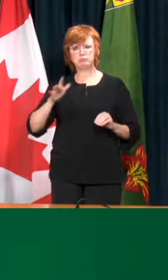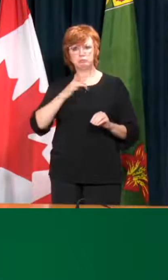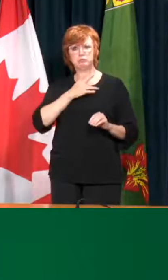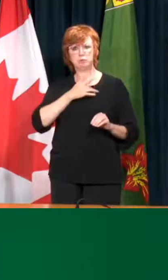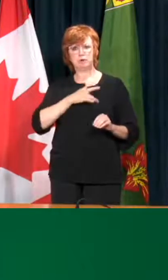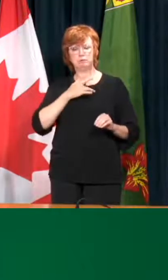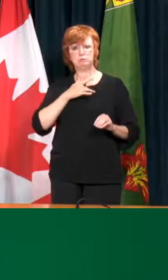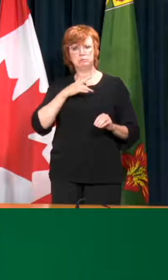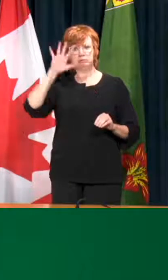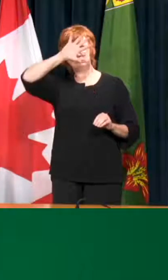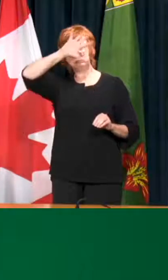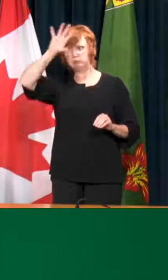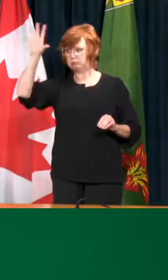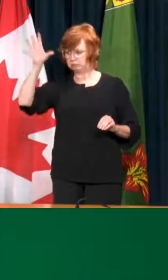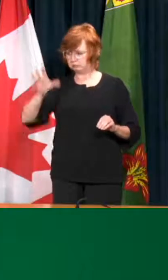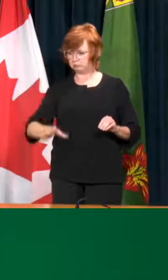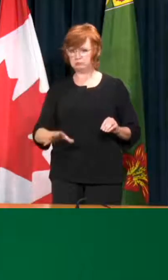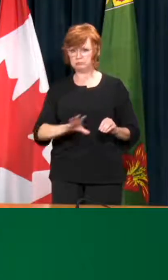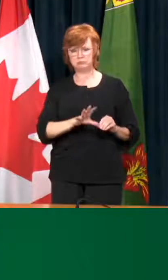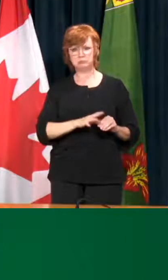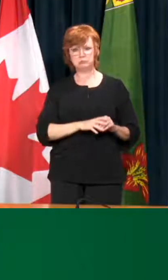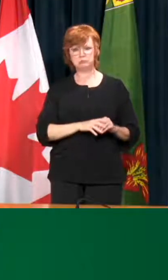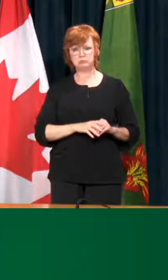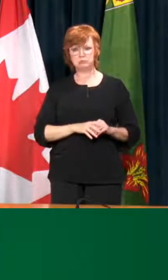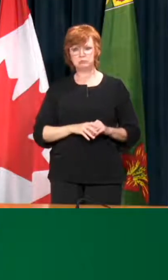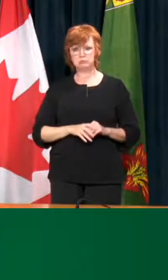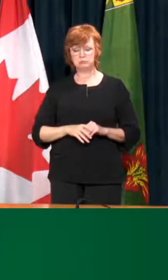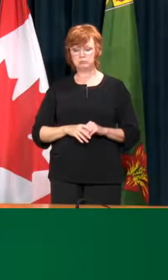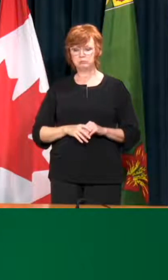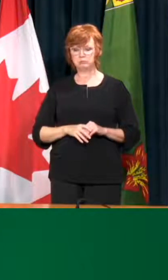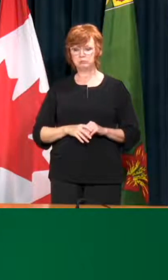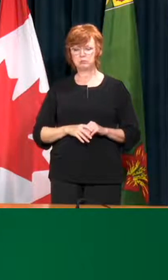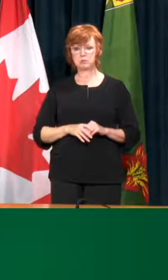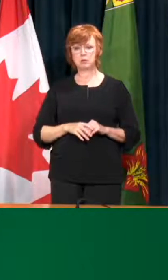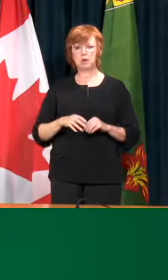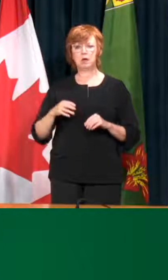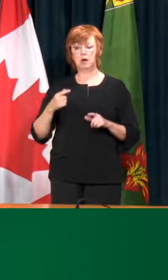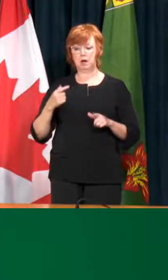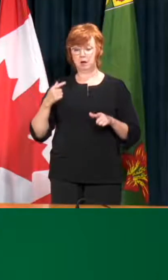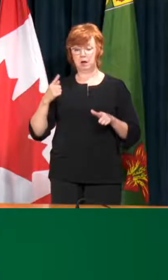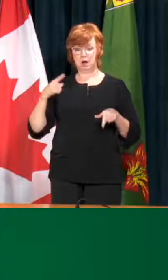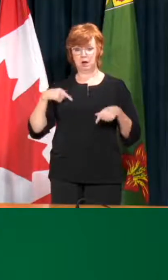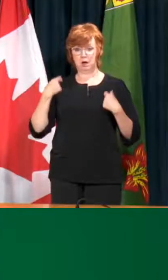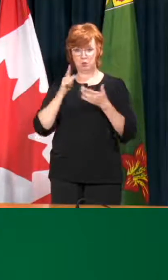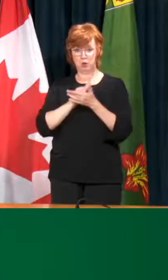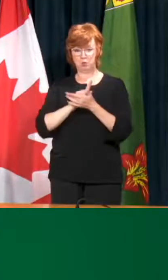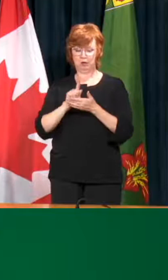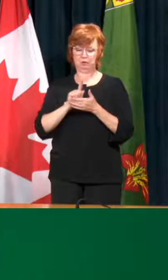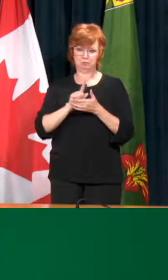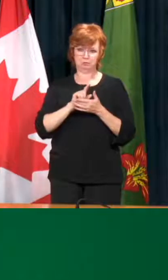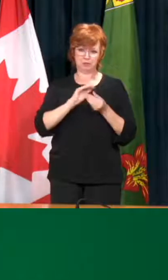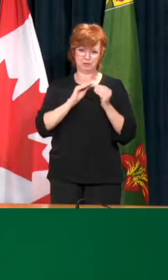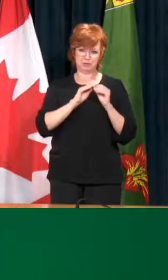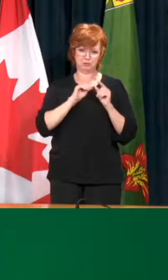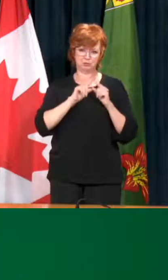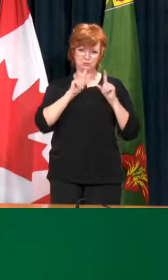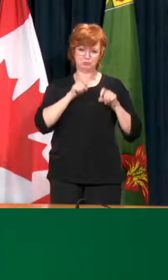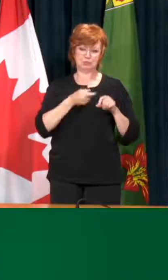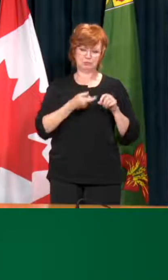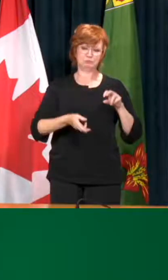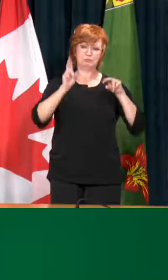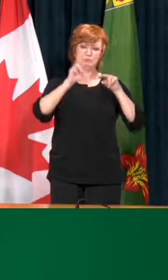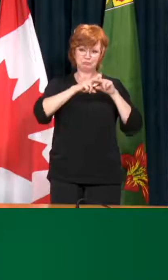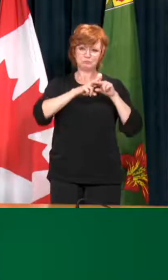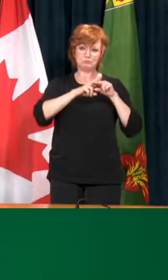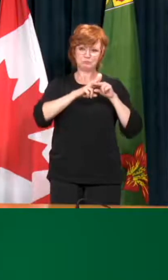the communications going out to the public and improving access to testing at different areas